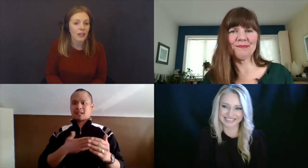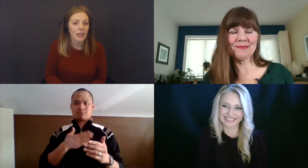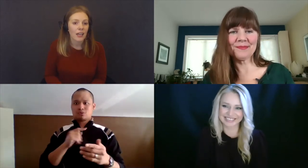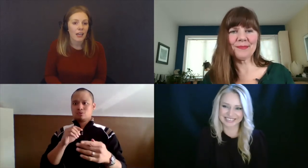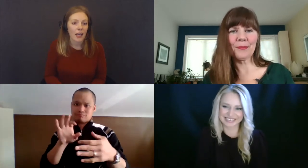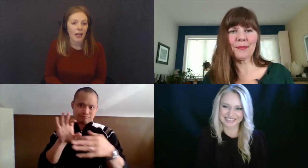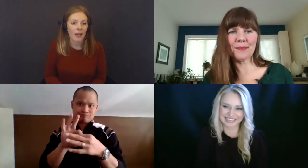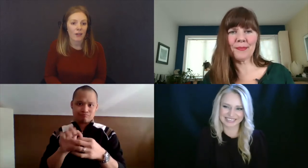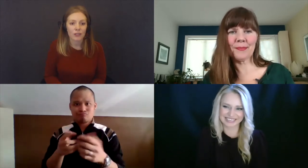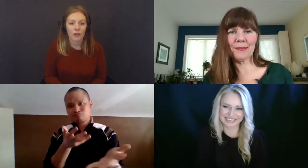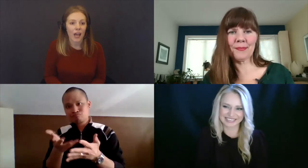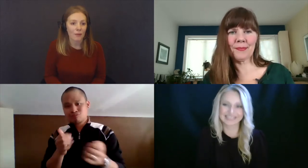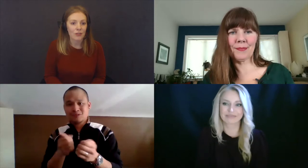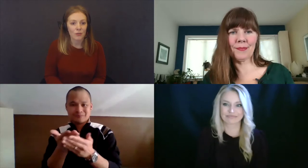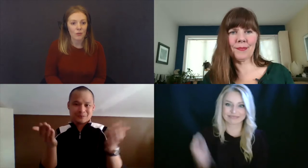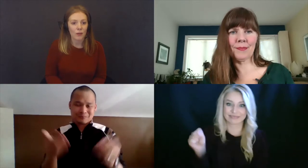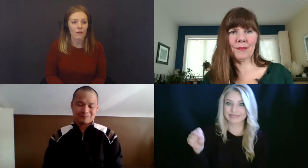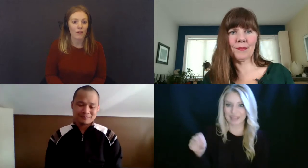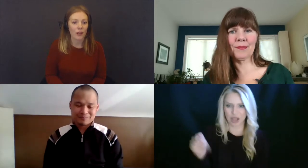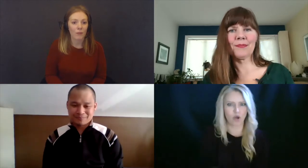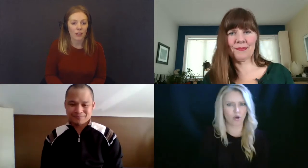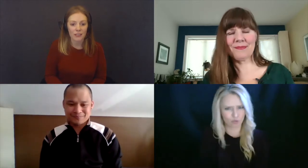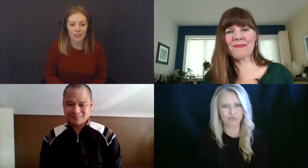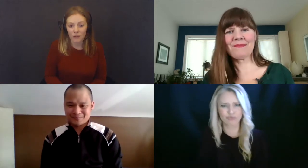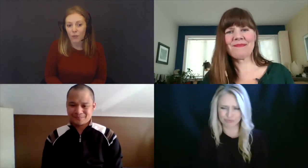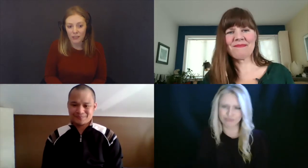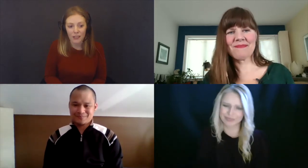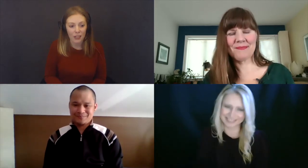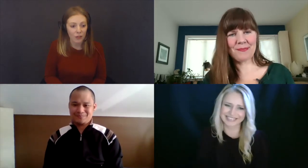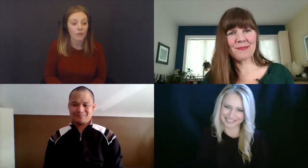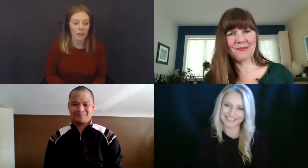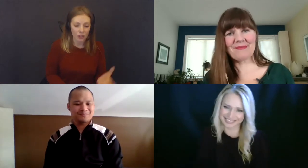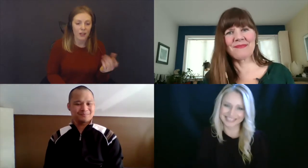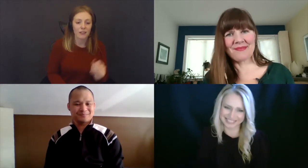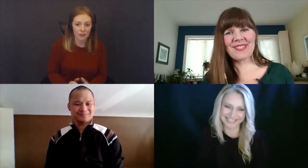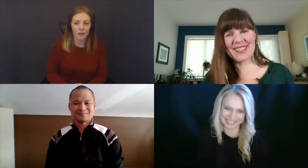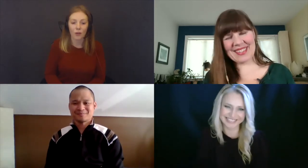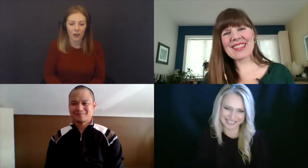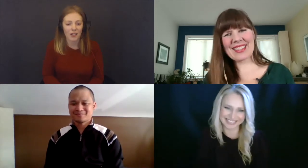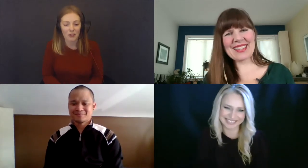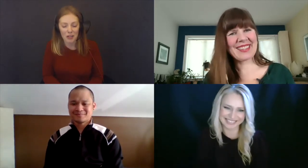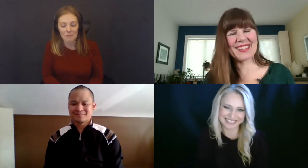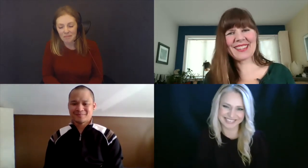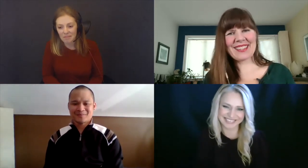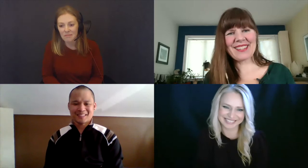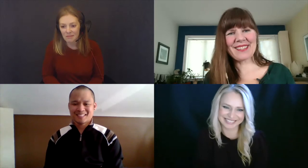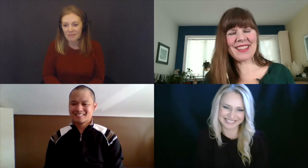cultures, and certainly happen to be involved in that process and want to say thank you. And Joanna is wholeheartedly